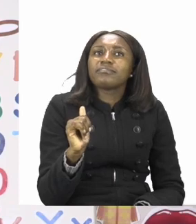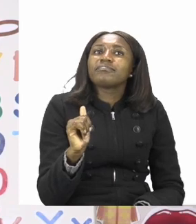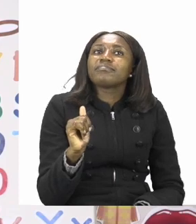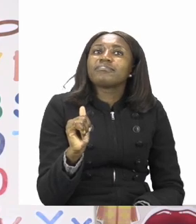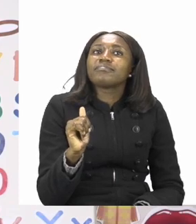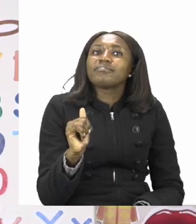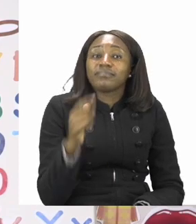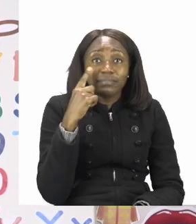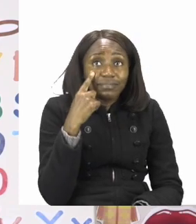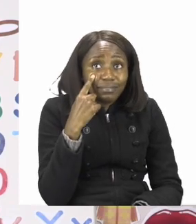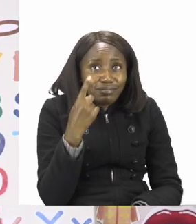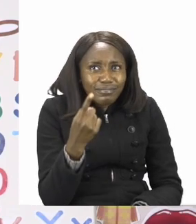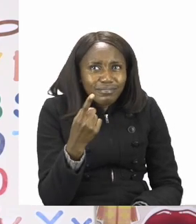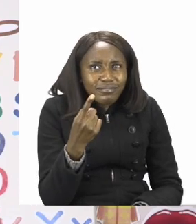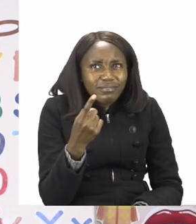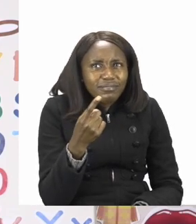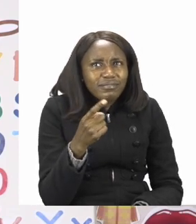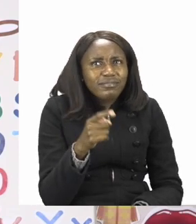Take a good look at the item.